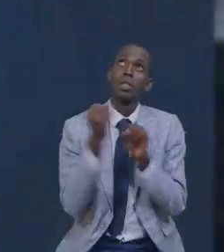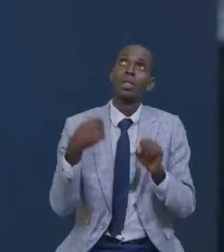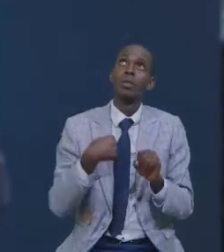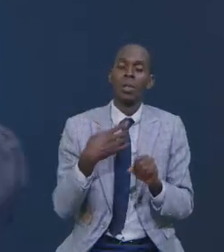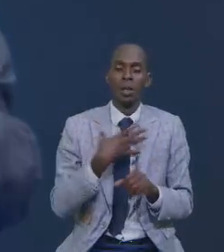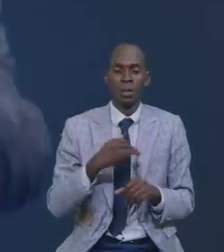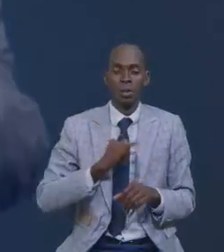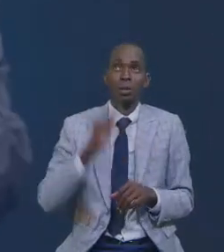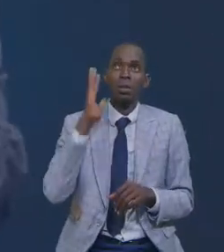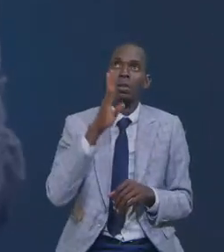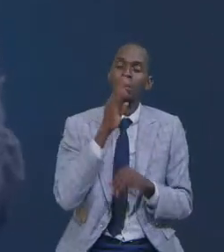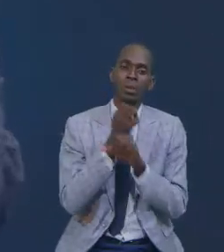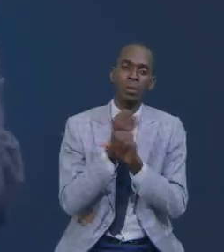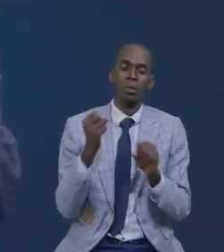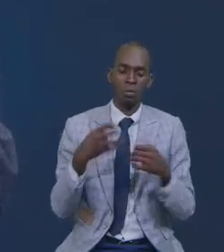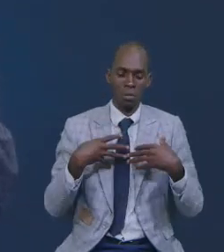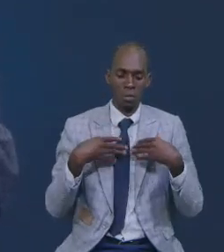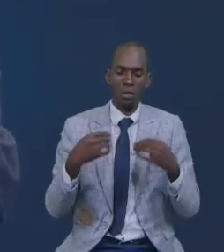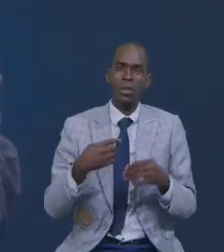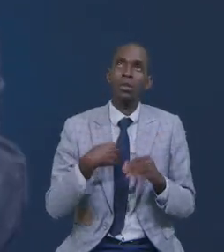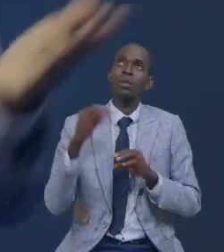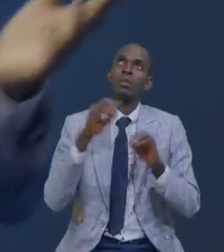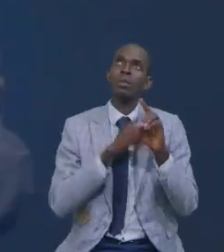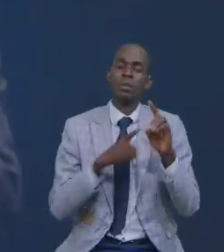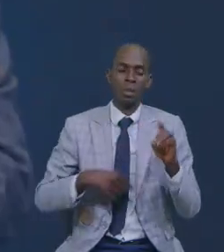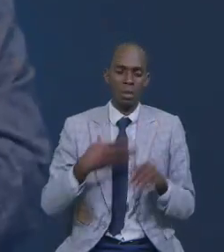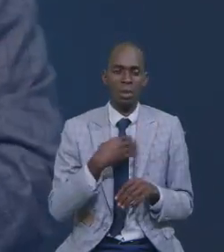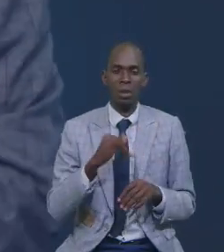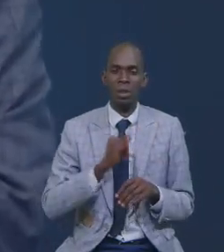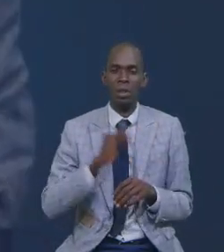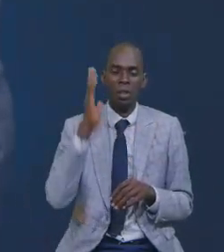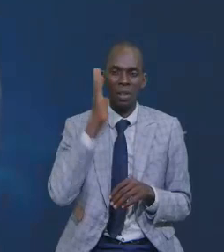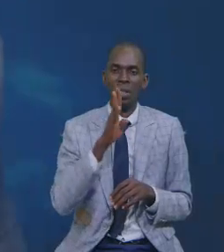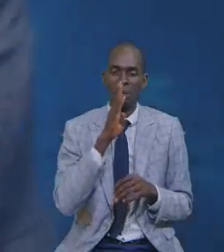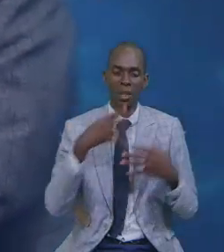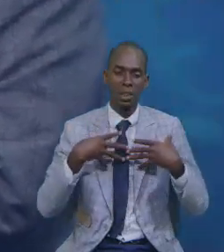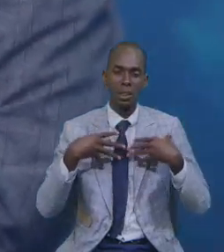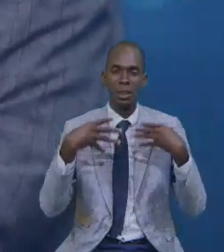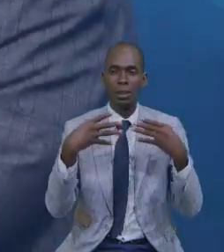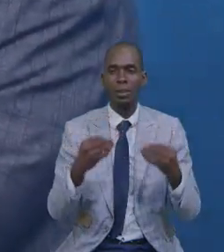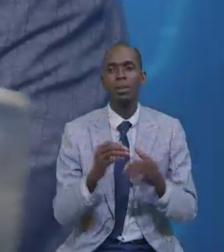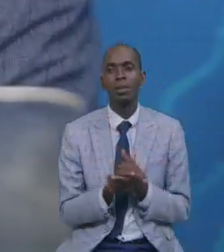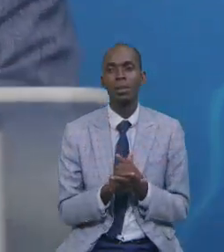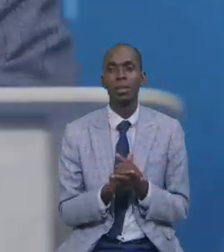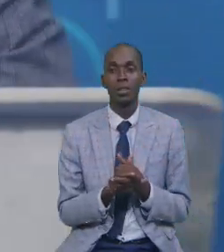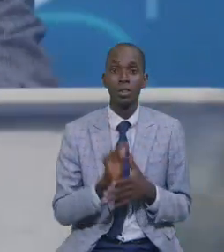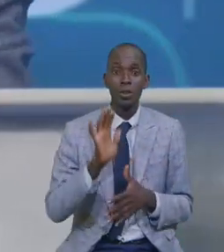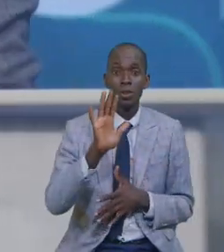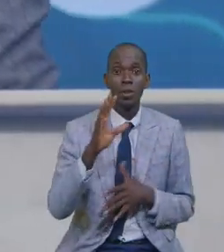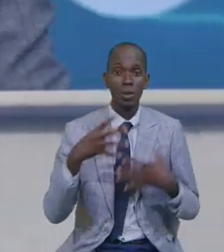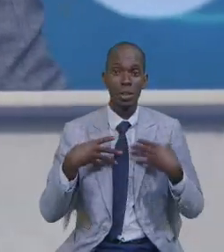saved. Heal me, O Lord, and I shall be healed. Your healing